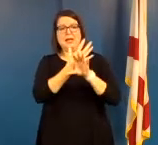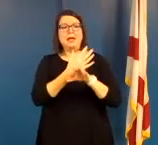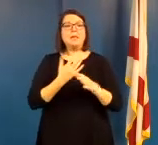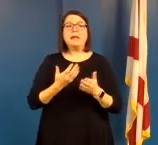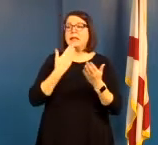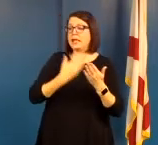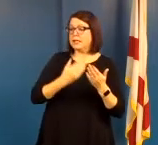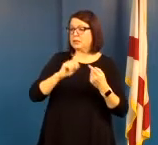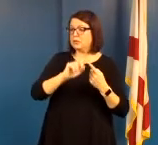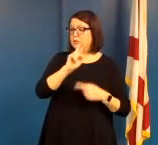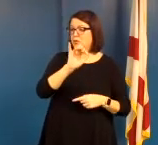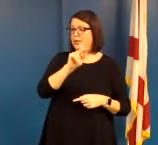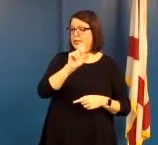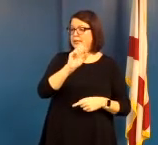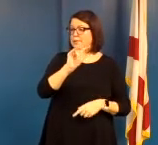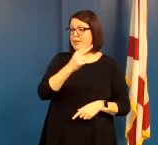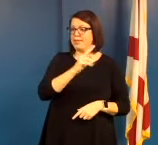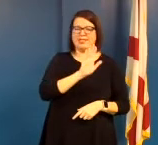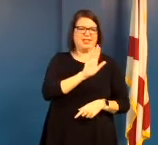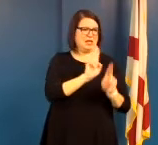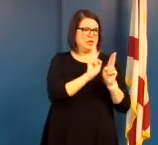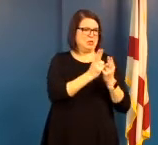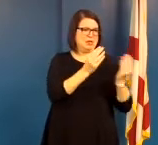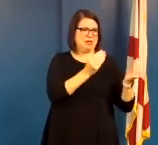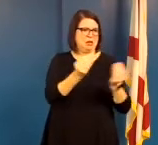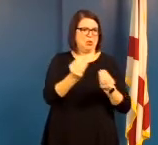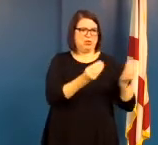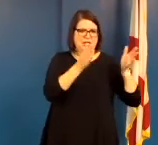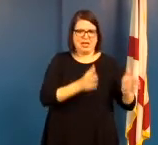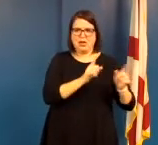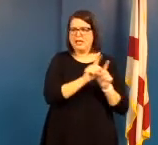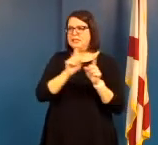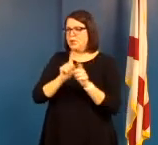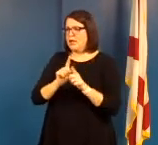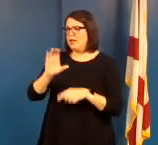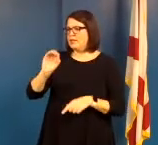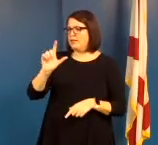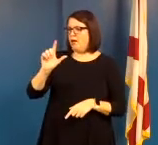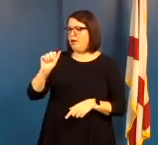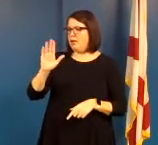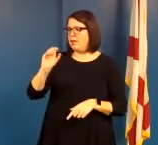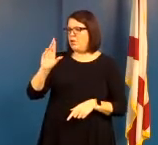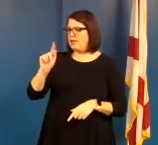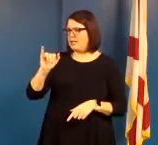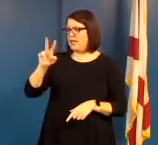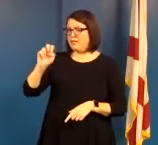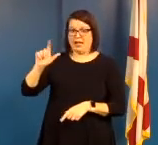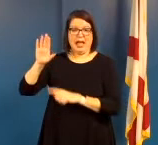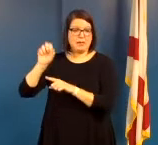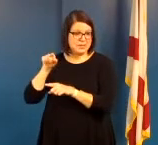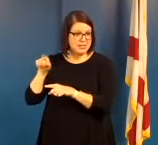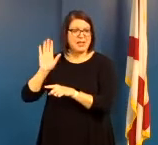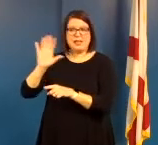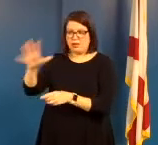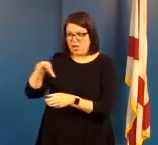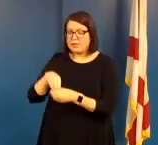own team, as well as the collaborative labs that kind of facilitated a lot of our discussions. So we've finished collective bargaining